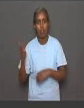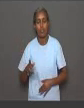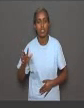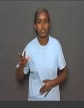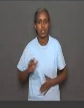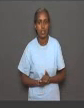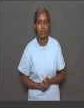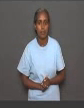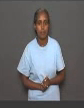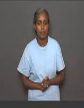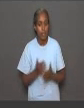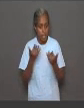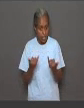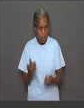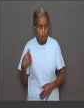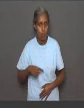over 3.